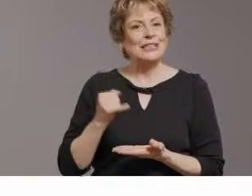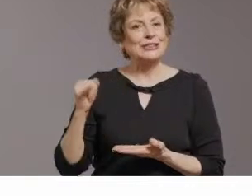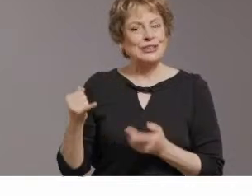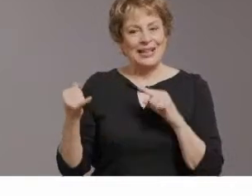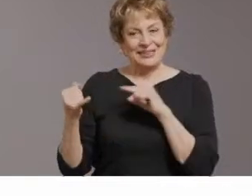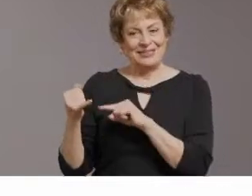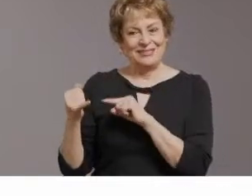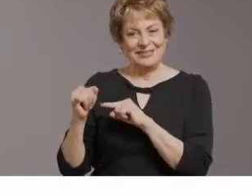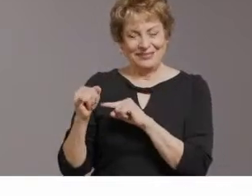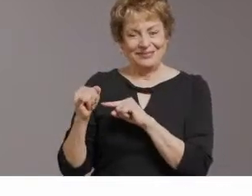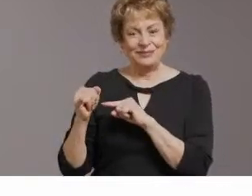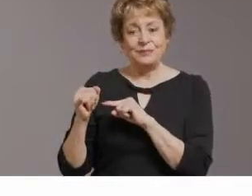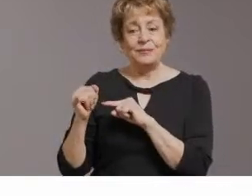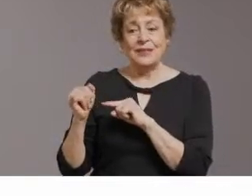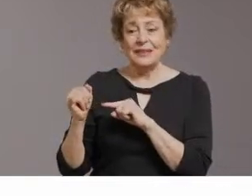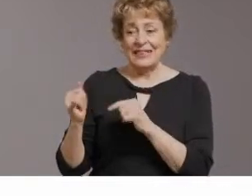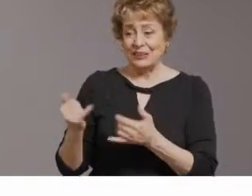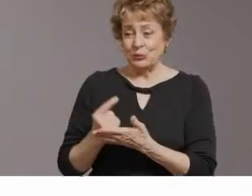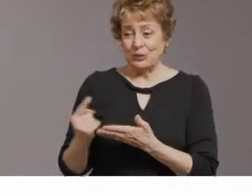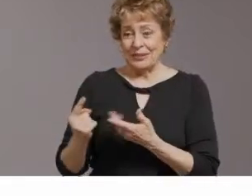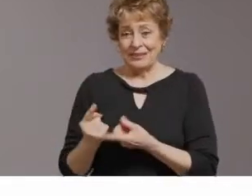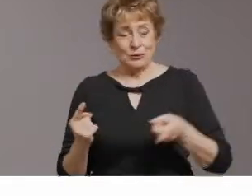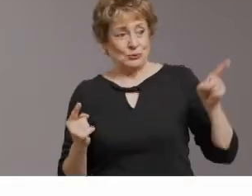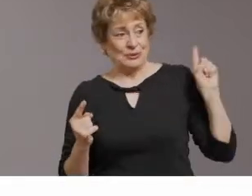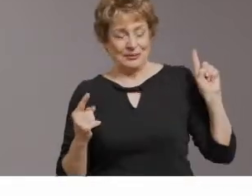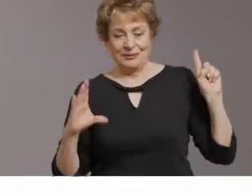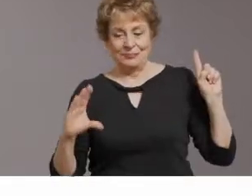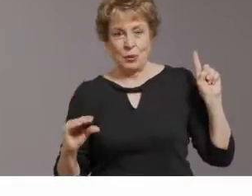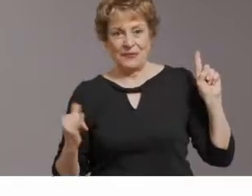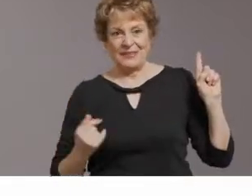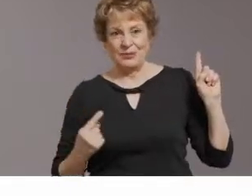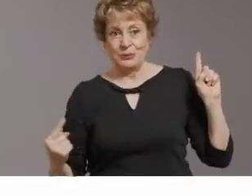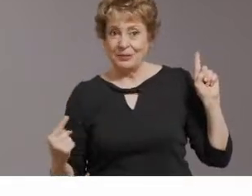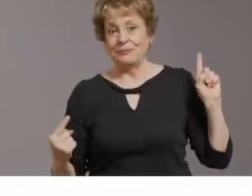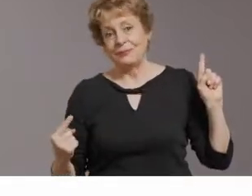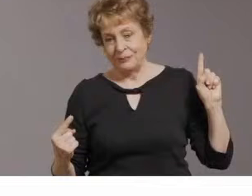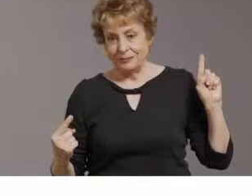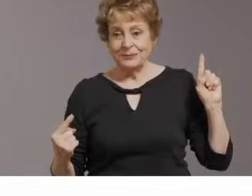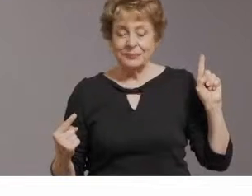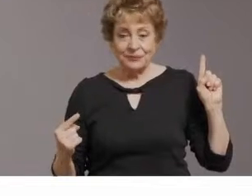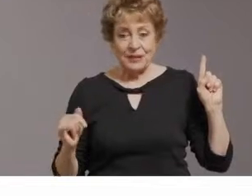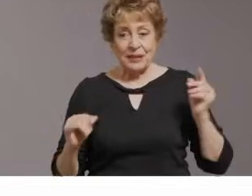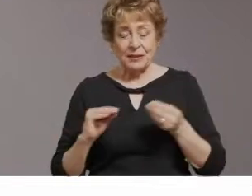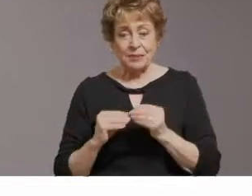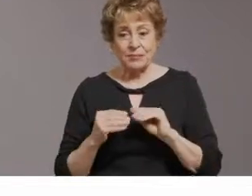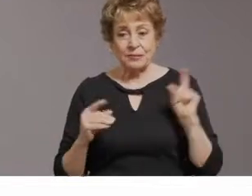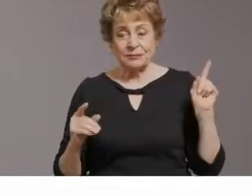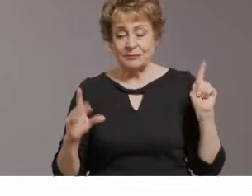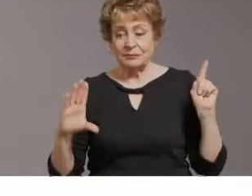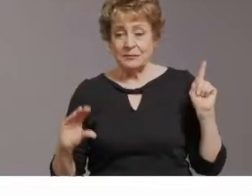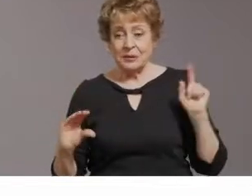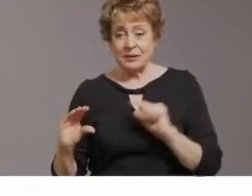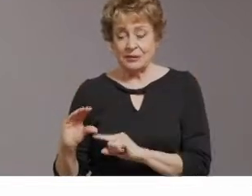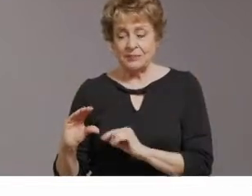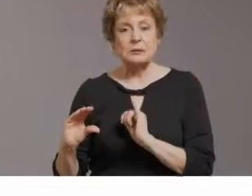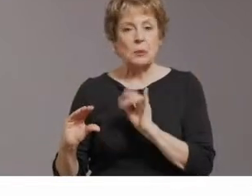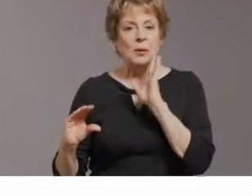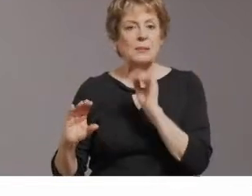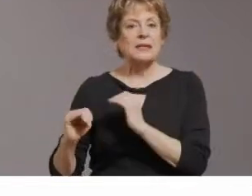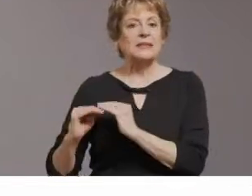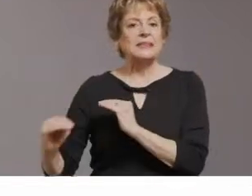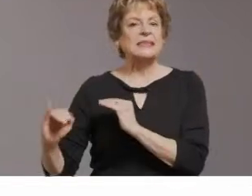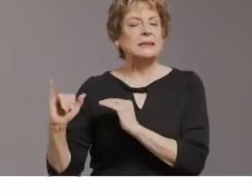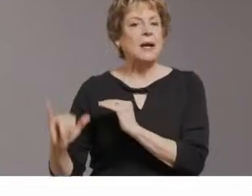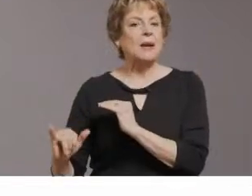this week compared to last week. We anticipate that this will stay baseline for the next few weeks as Johnson & Johnson continues